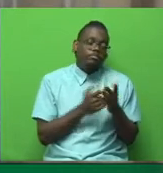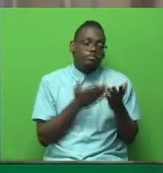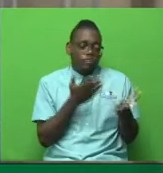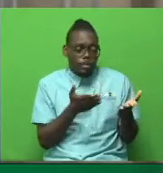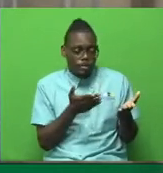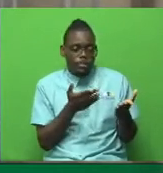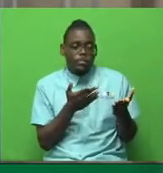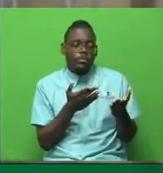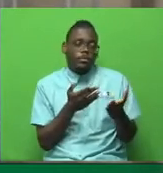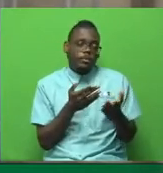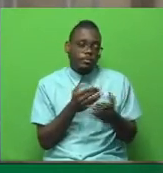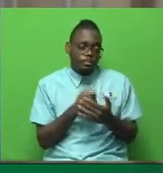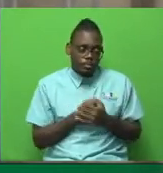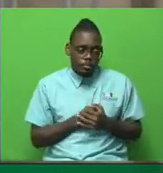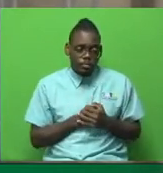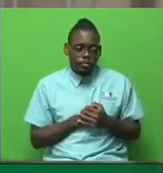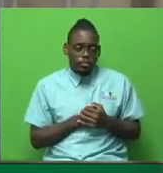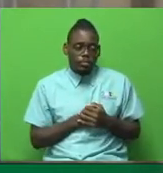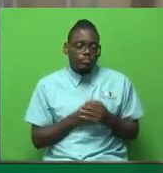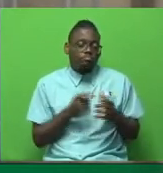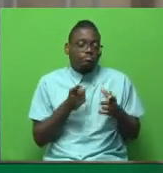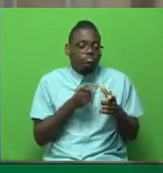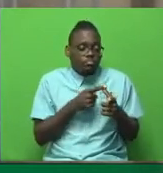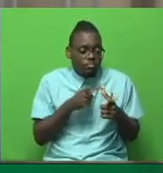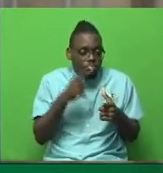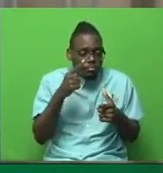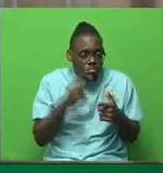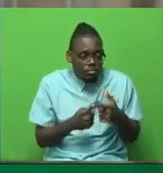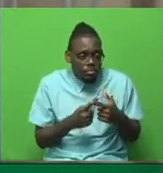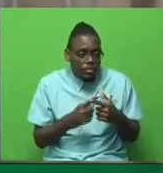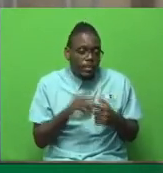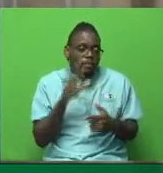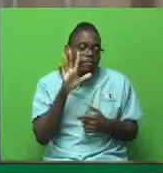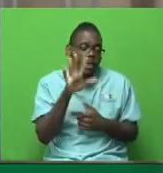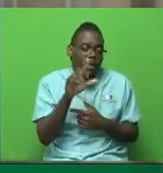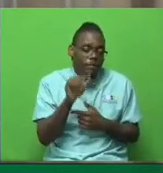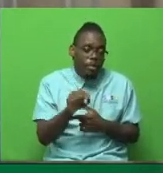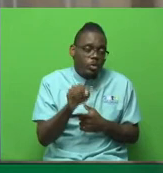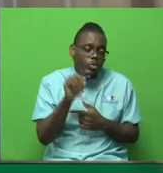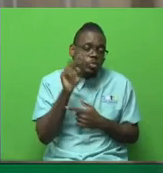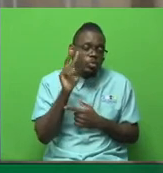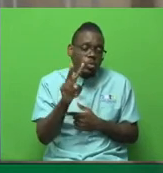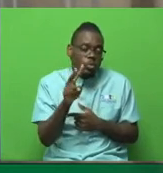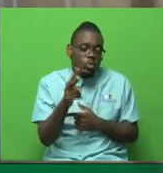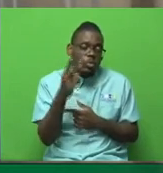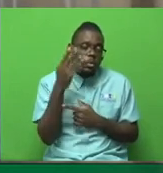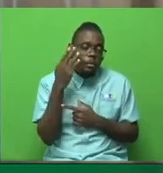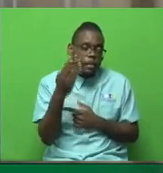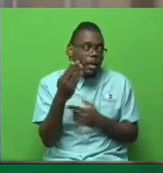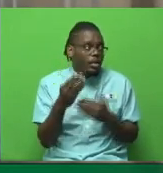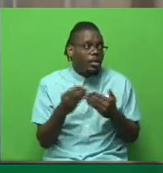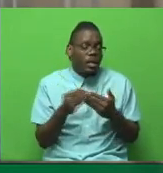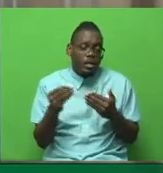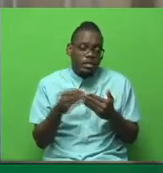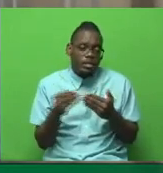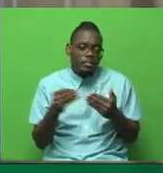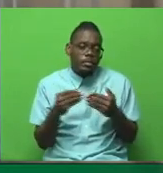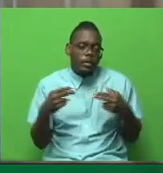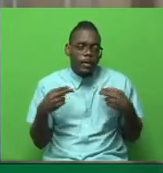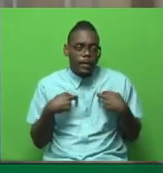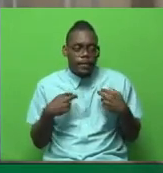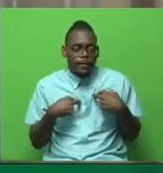procurement regulator minus speaker 5.2 billion dollars would have been accessible to this government